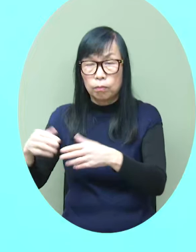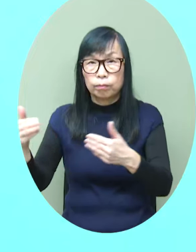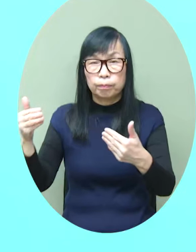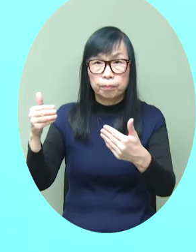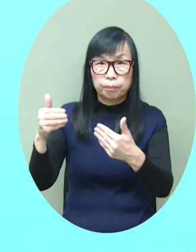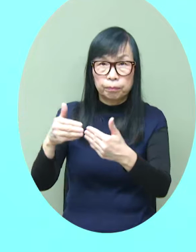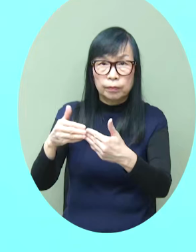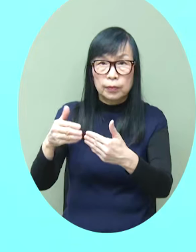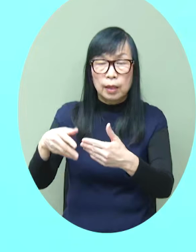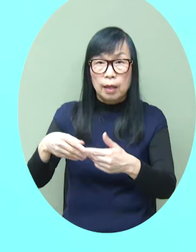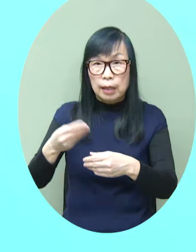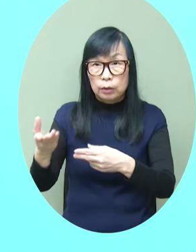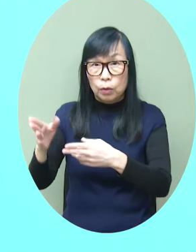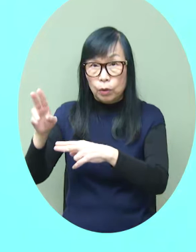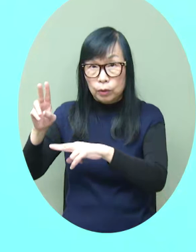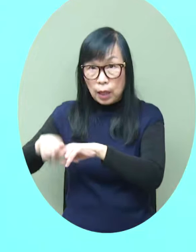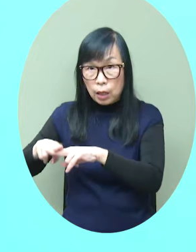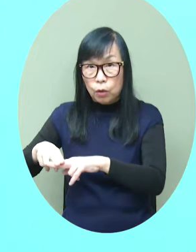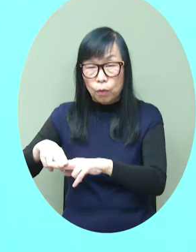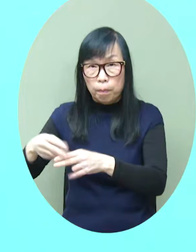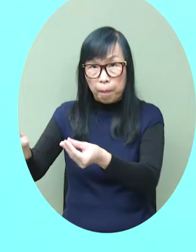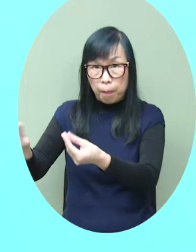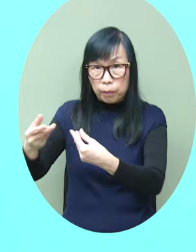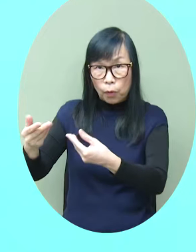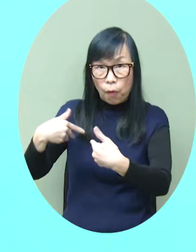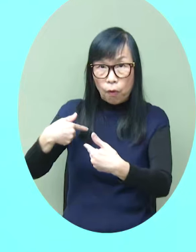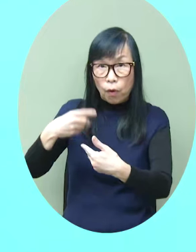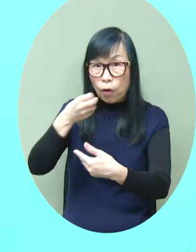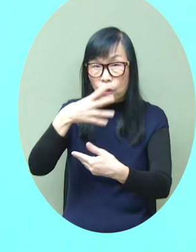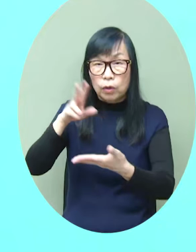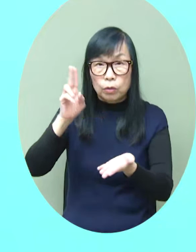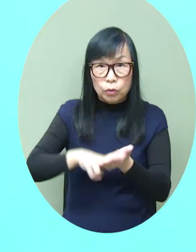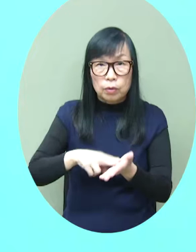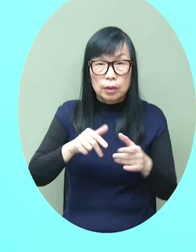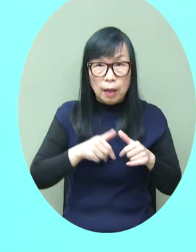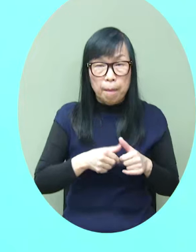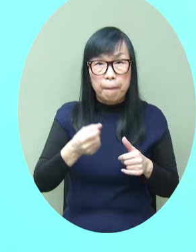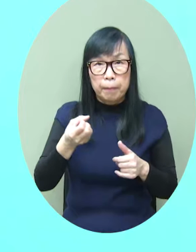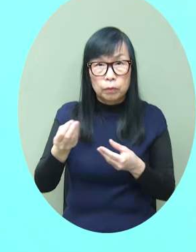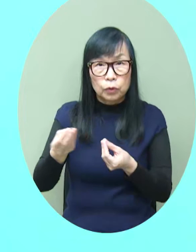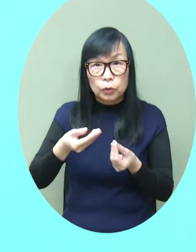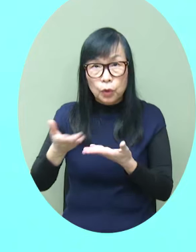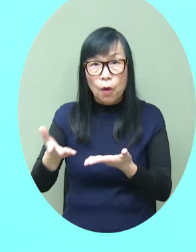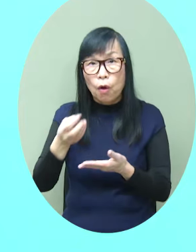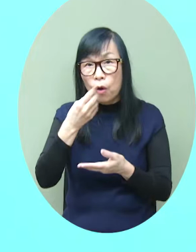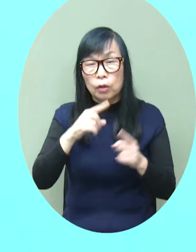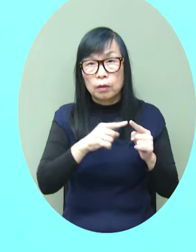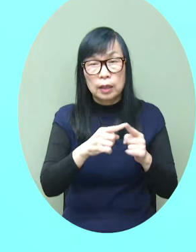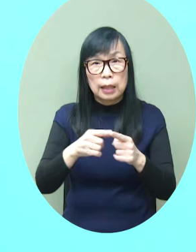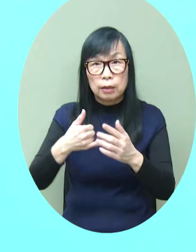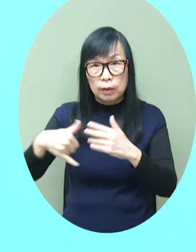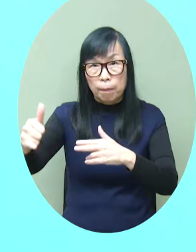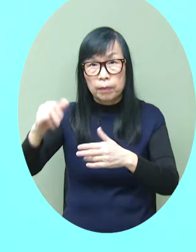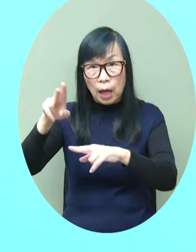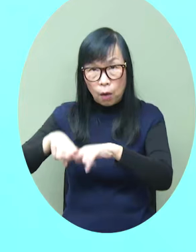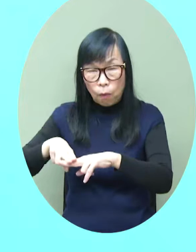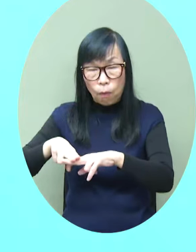enable Hong Kong people to go into the mainland without being subject to the 14-day plus 7-day